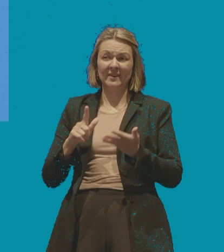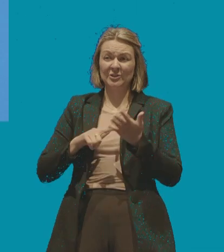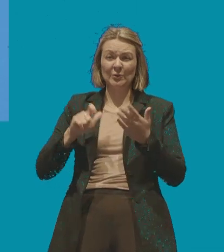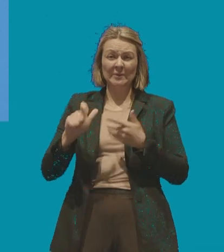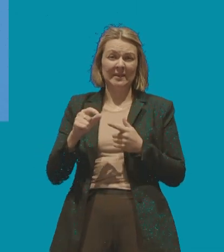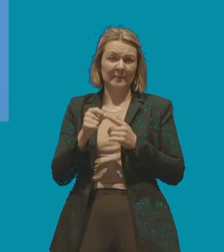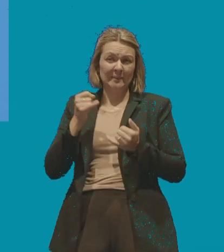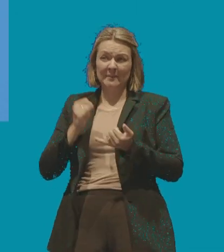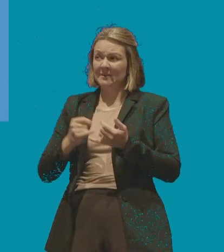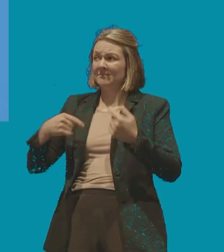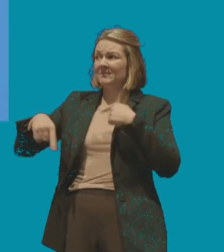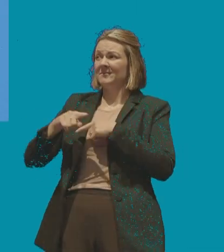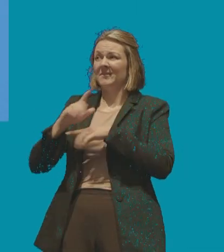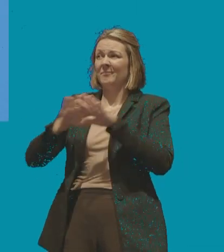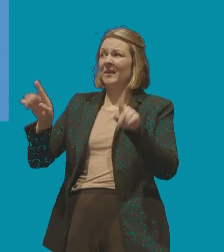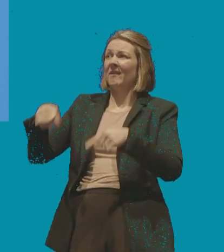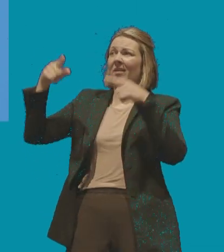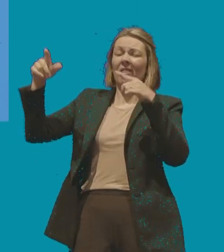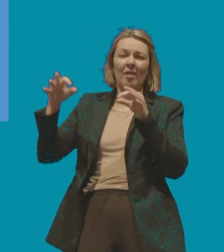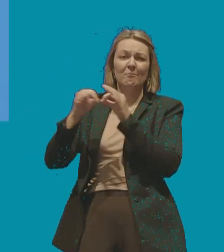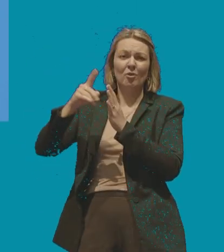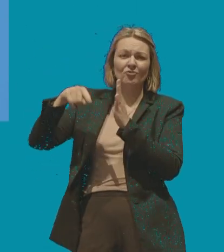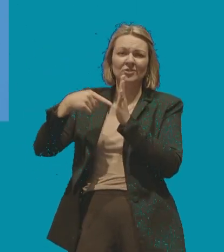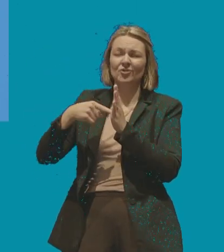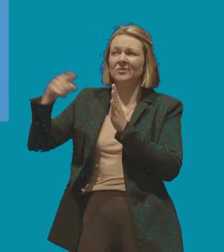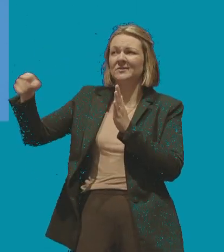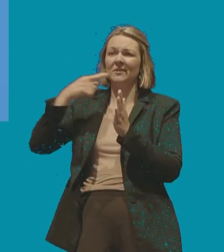together fought back Boris Johnson's proposals to slash